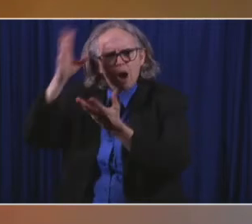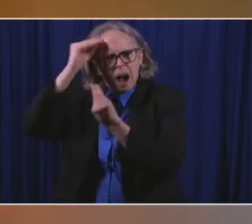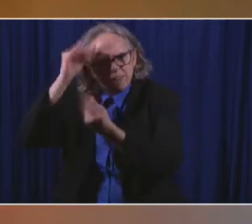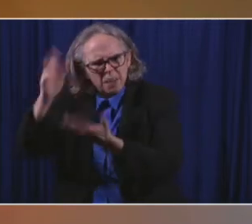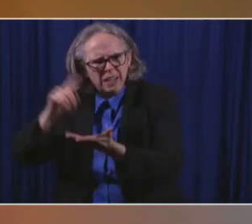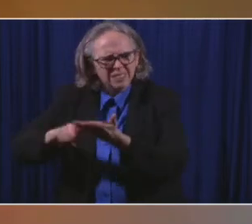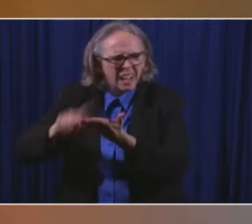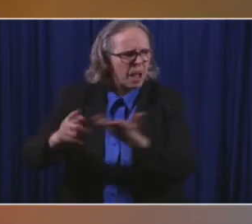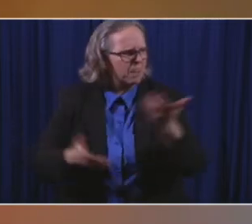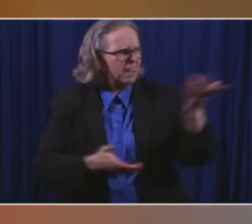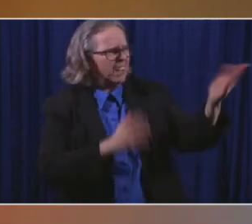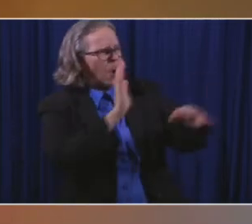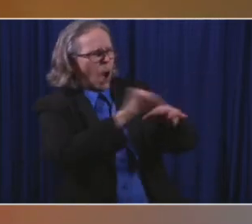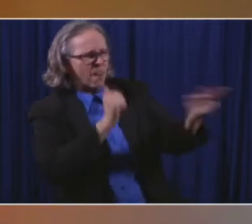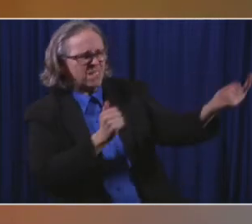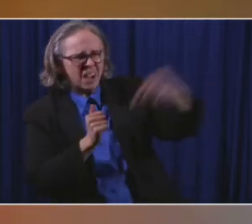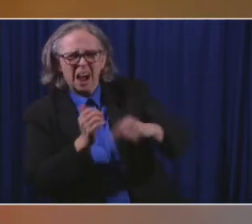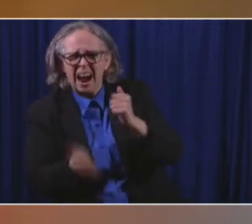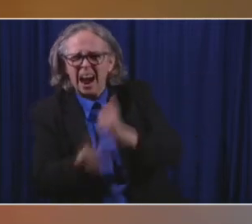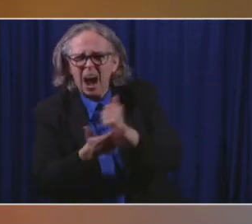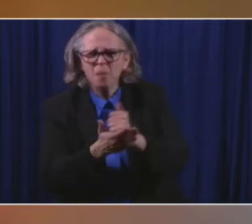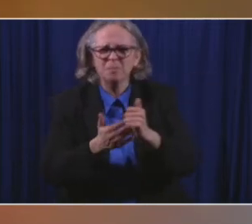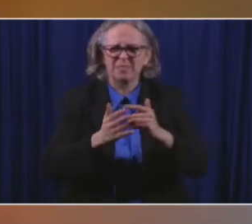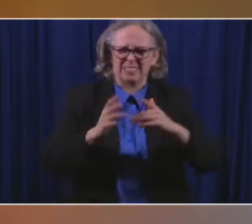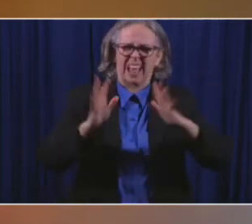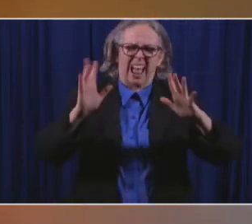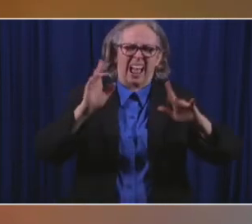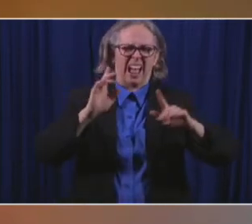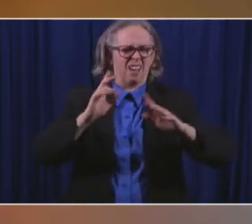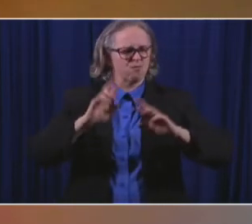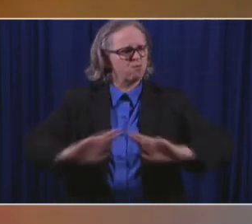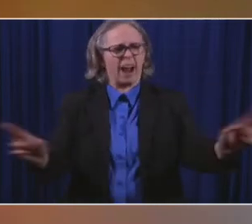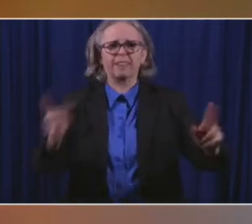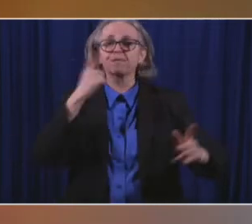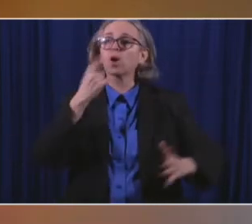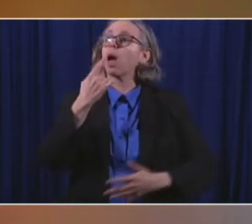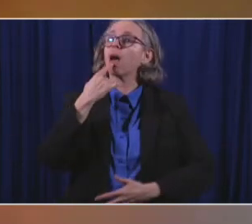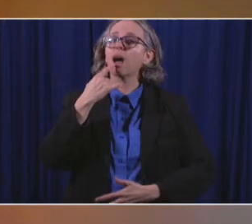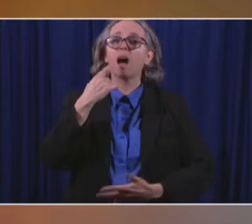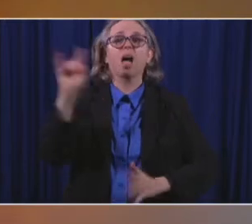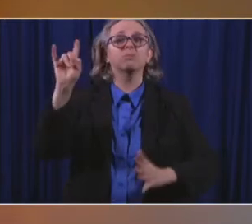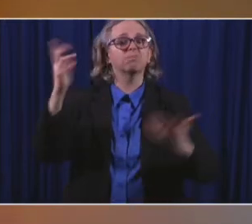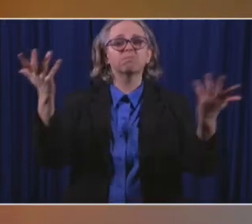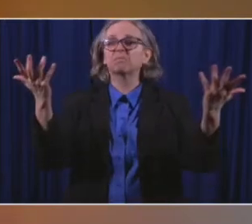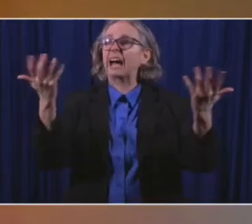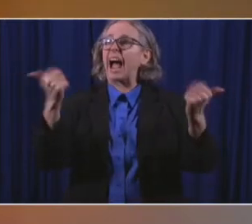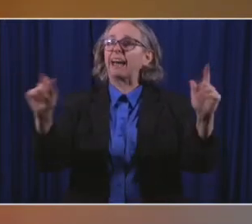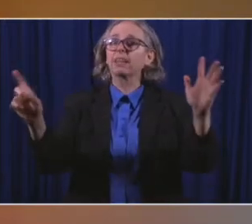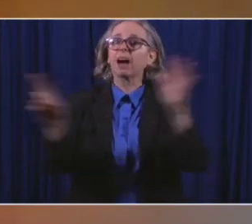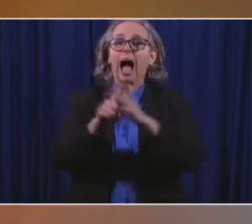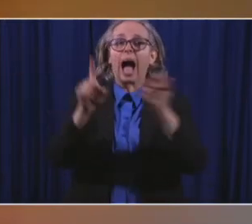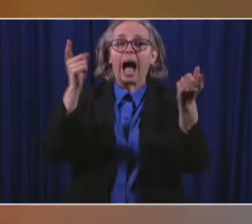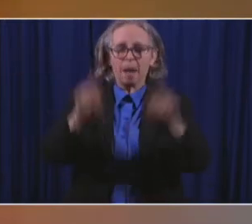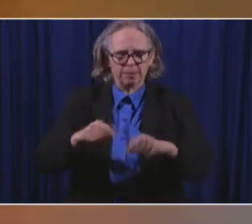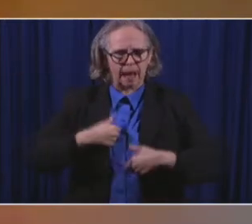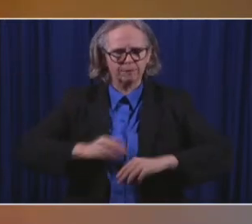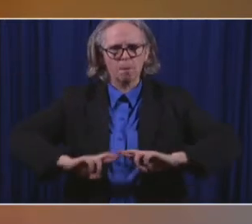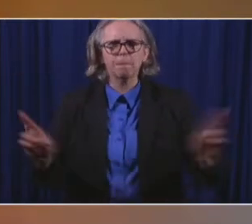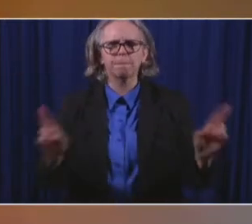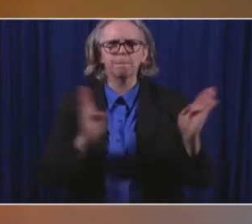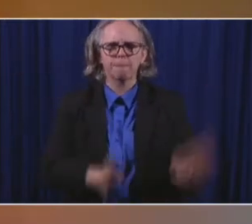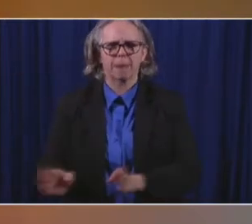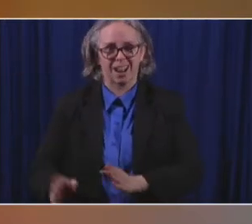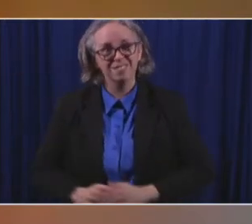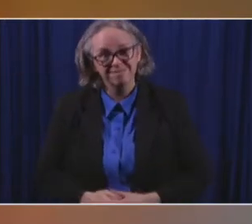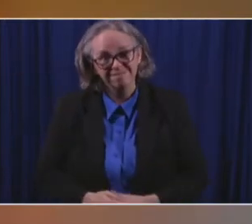So really just doing whatever I can to be part of the team and help ease some of their stress and anxiety that they're having as well, I think are the